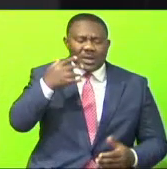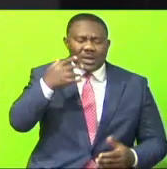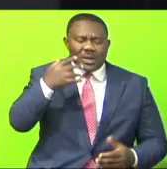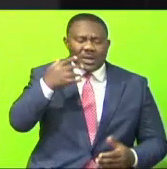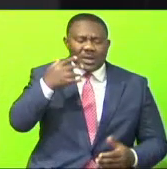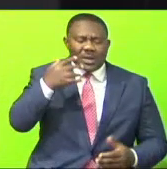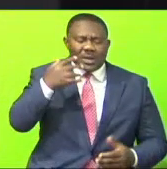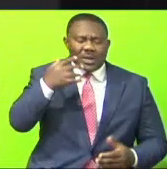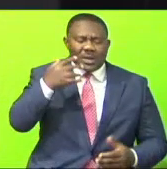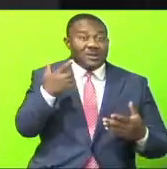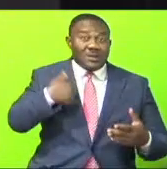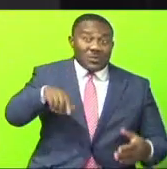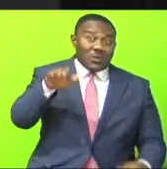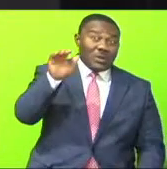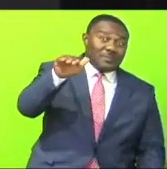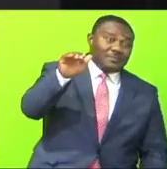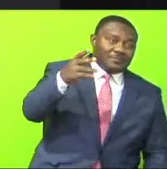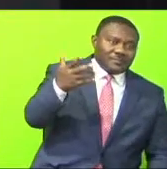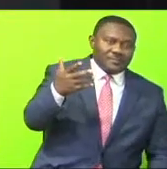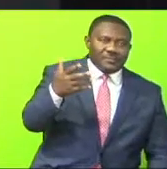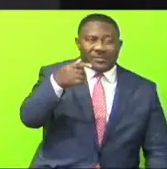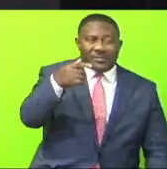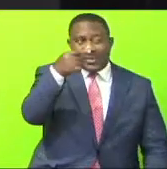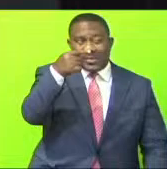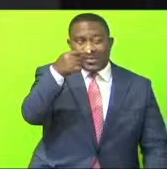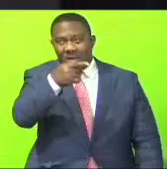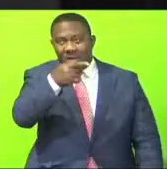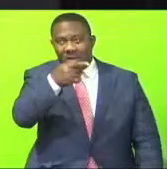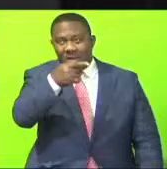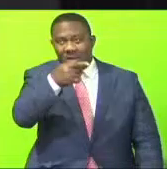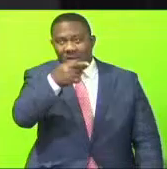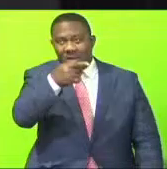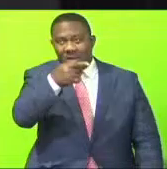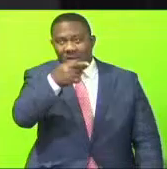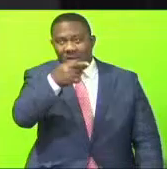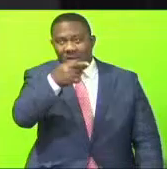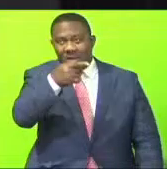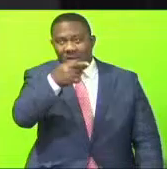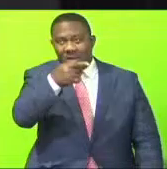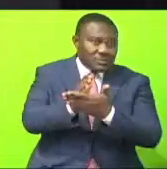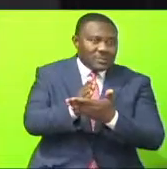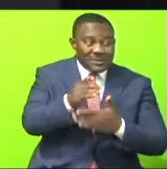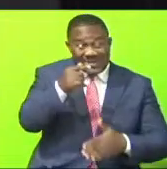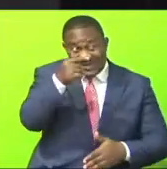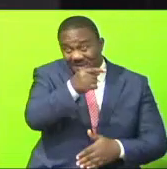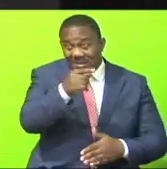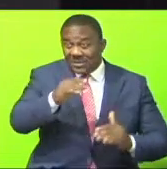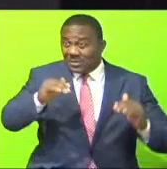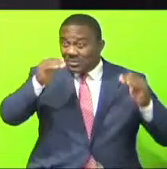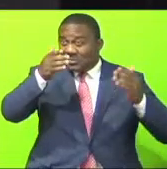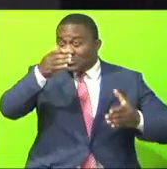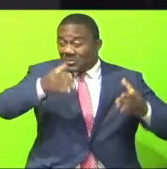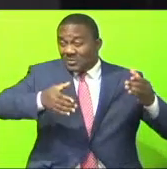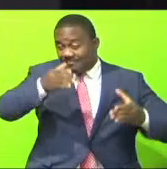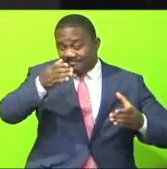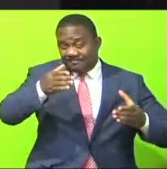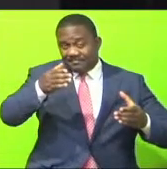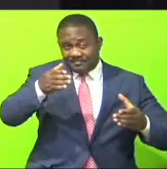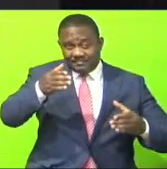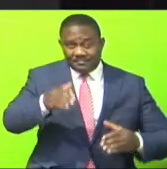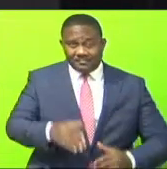we informing him that there's an injunction before the Supreme Court, we have told him, may direct, he may.